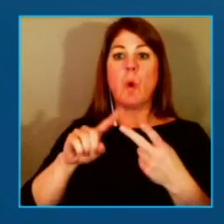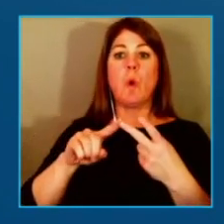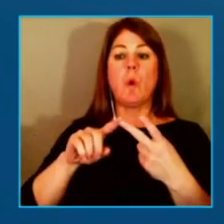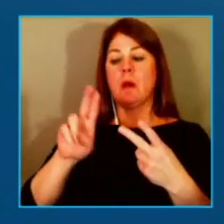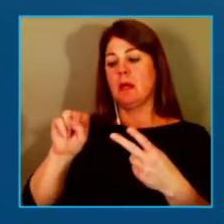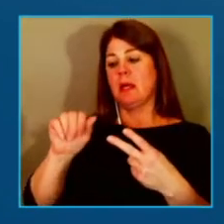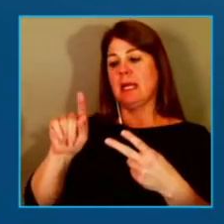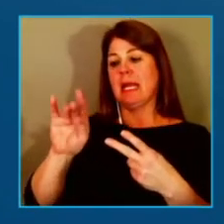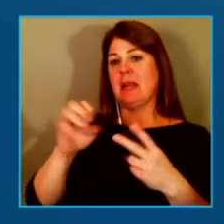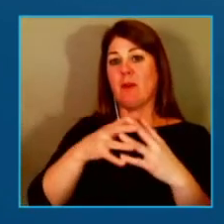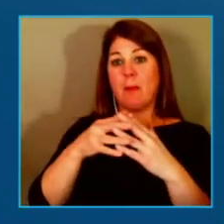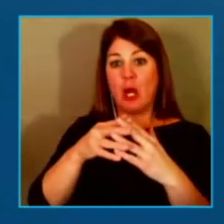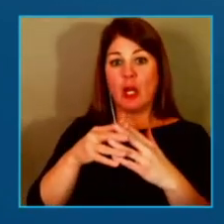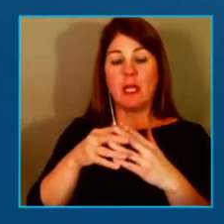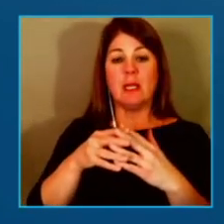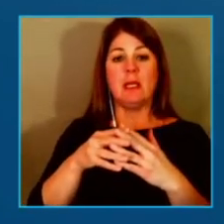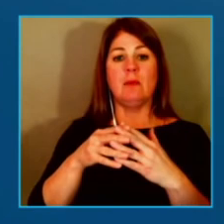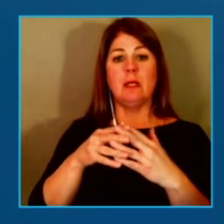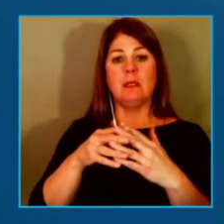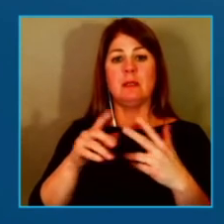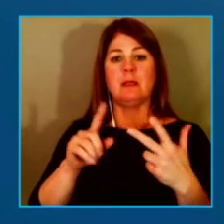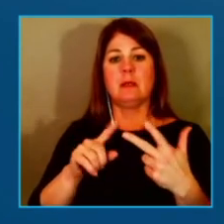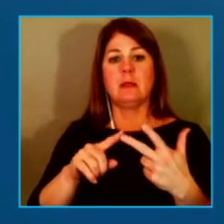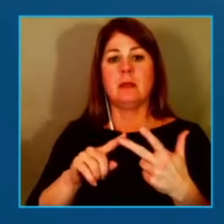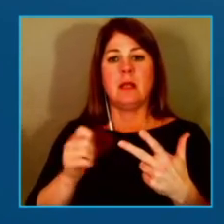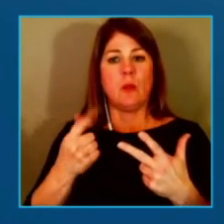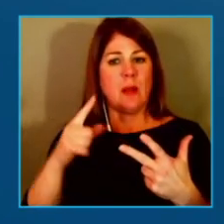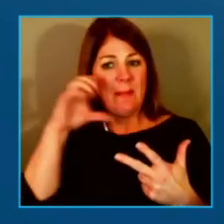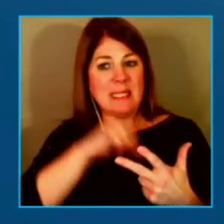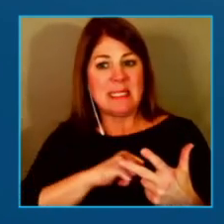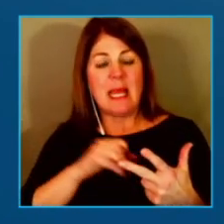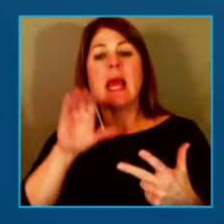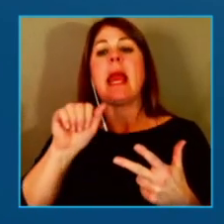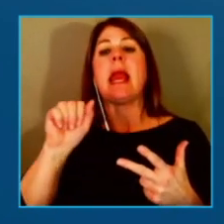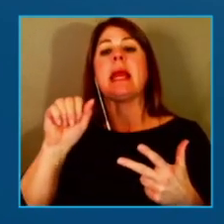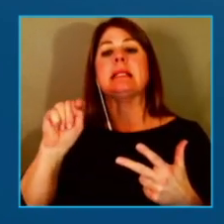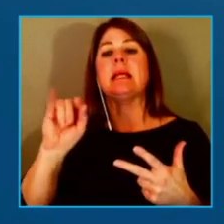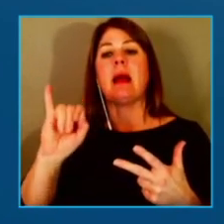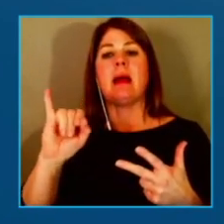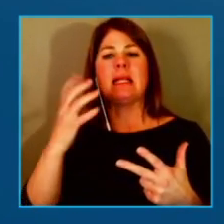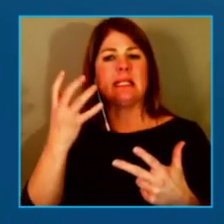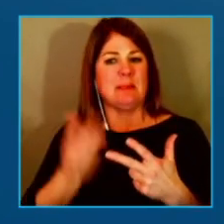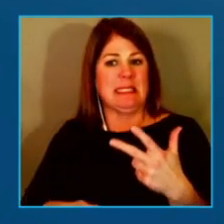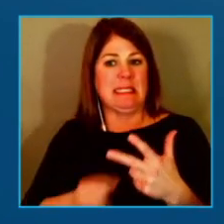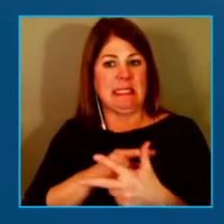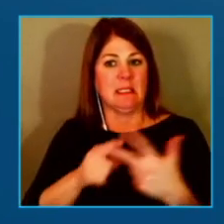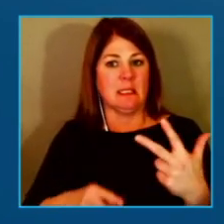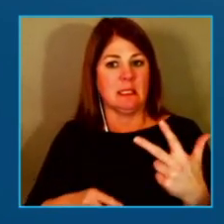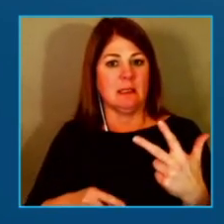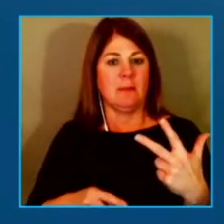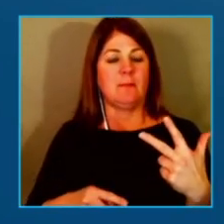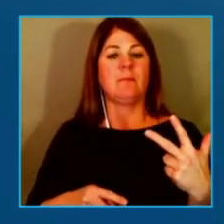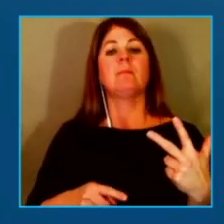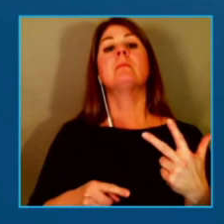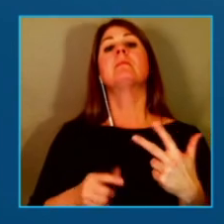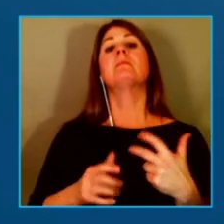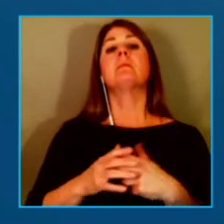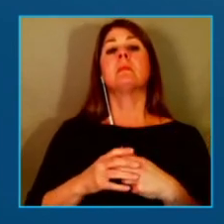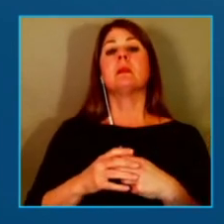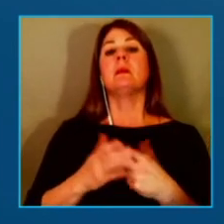maybe if there is already currently a plan in getting these organizations